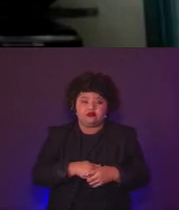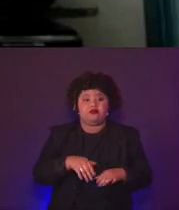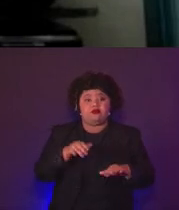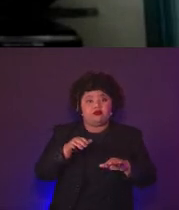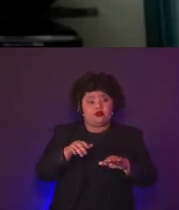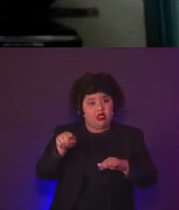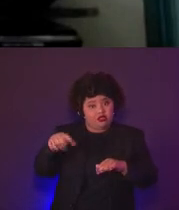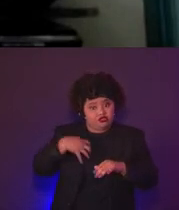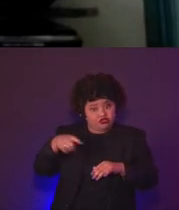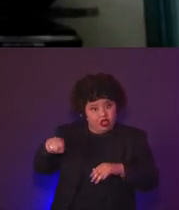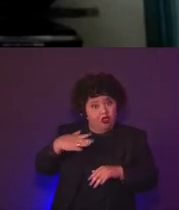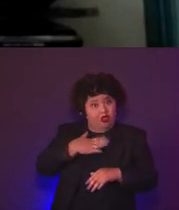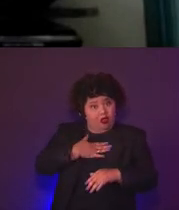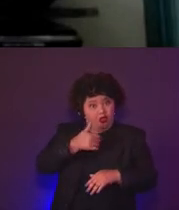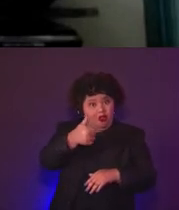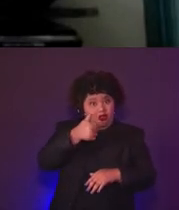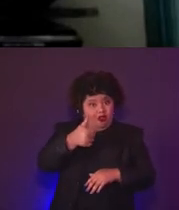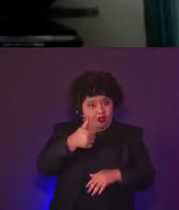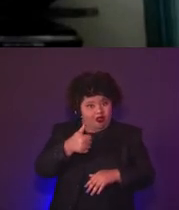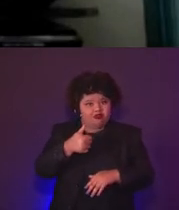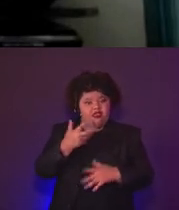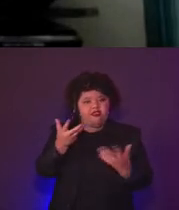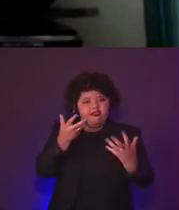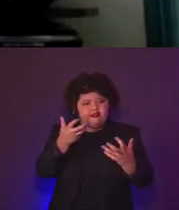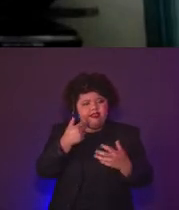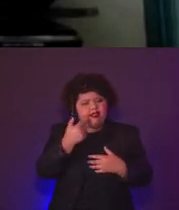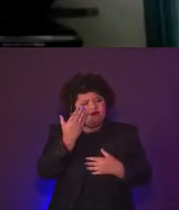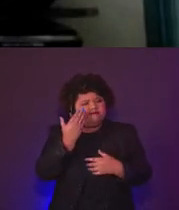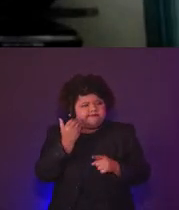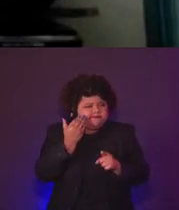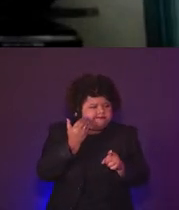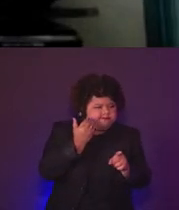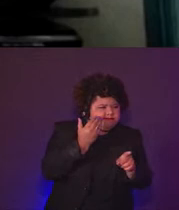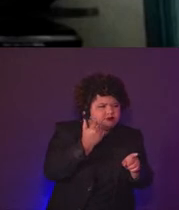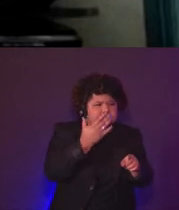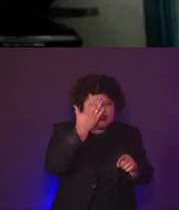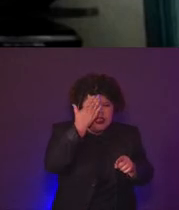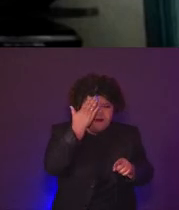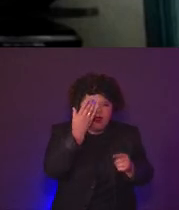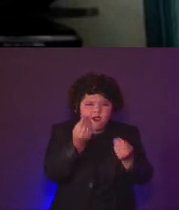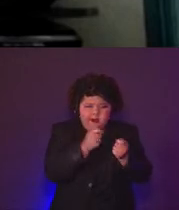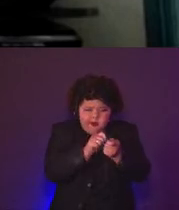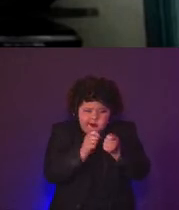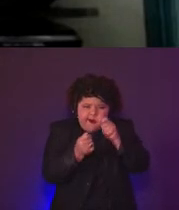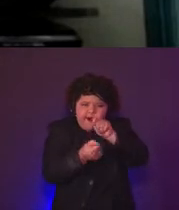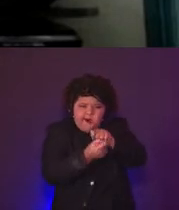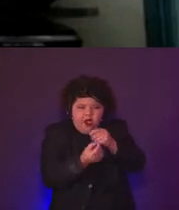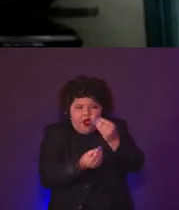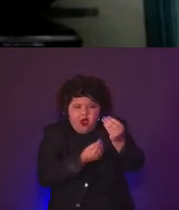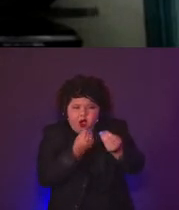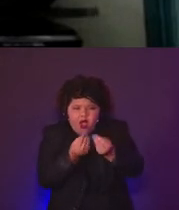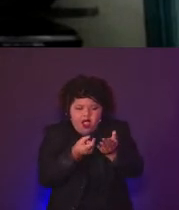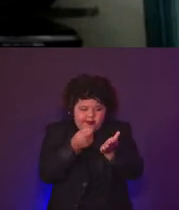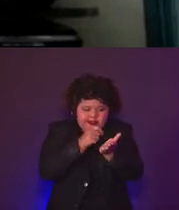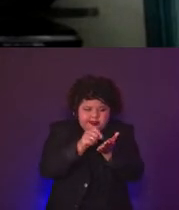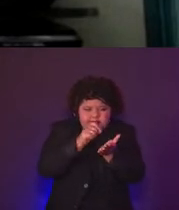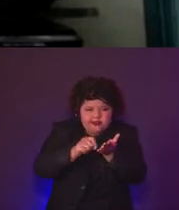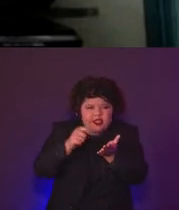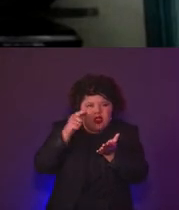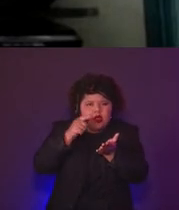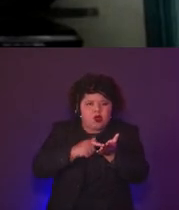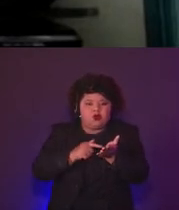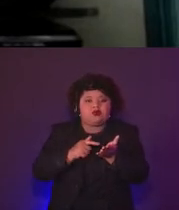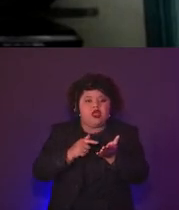the desire to want to find a way to be more scientific about coming to the conclusions we come